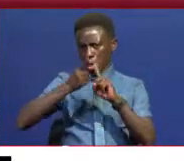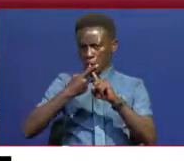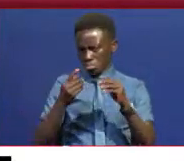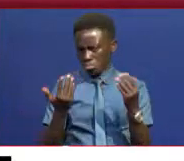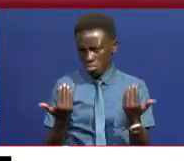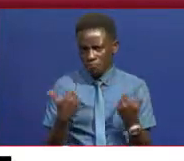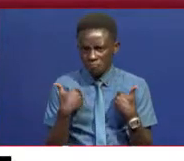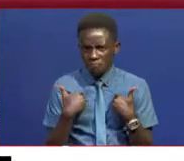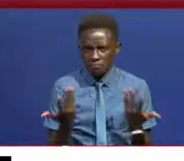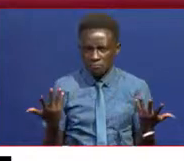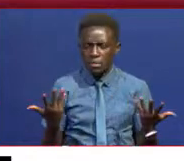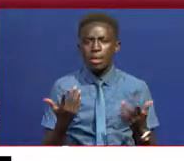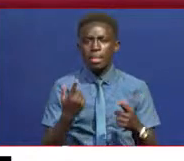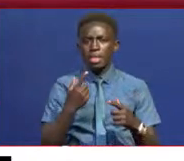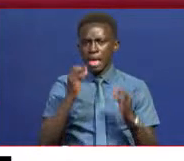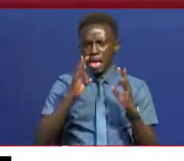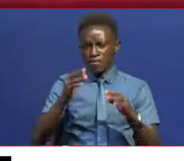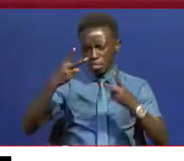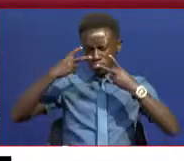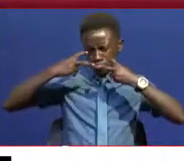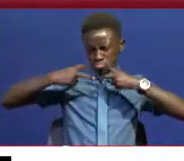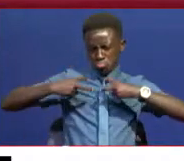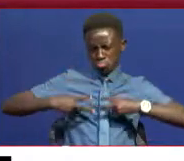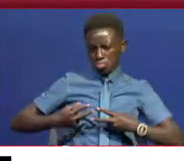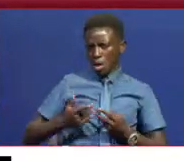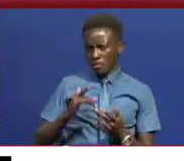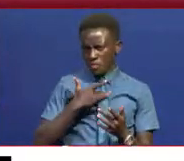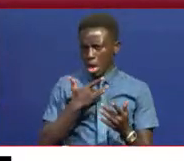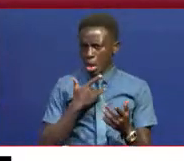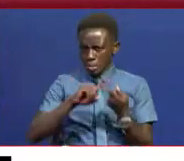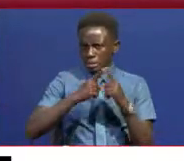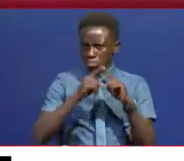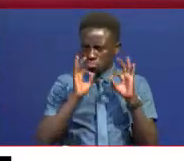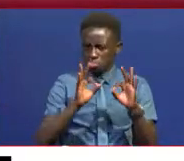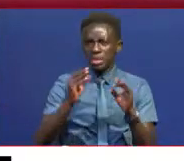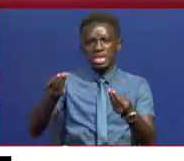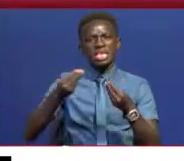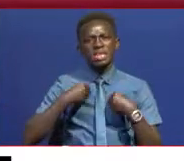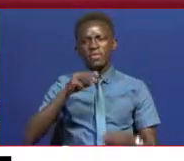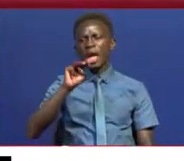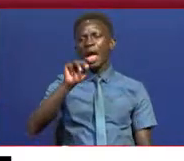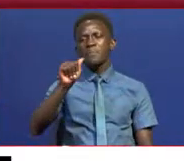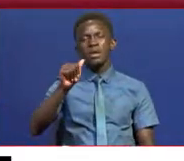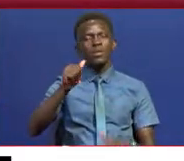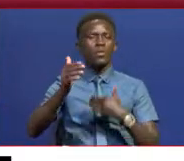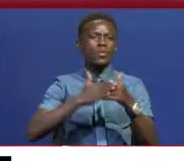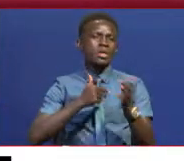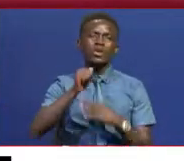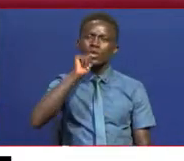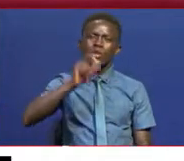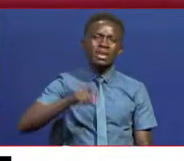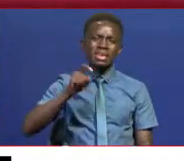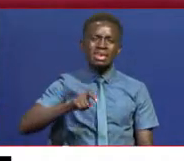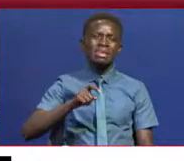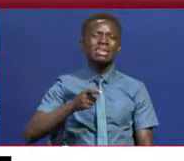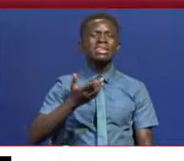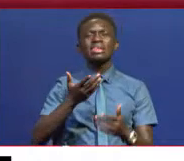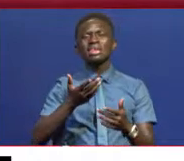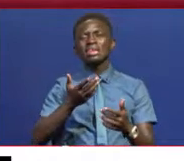hiyo kiwango. Na ile kasi nimesaidia rais wanipatie masters without having to go through that route.